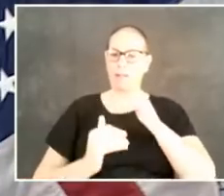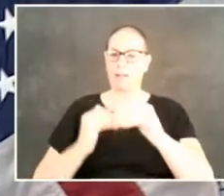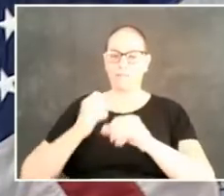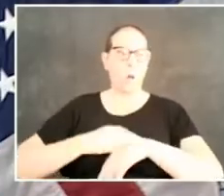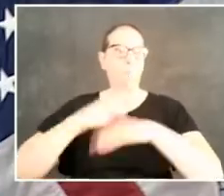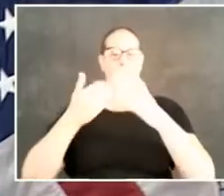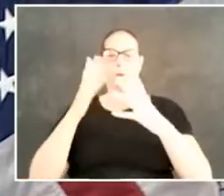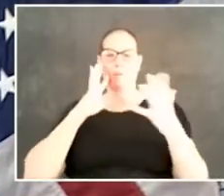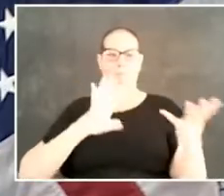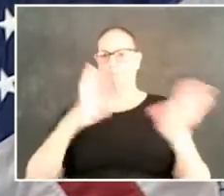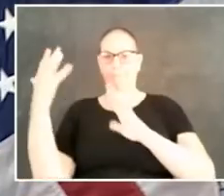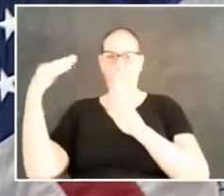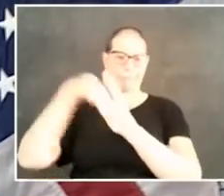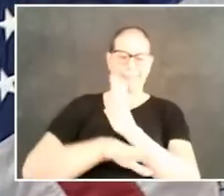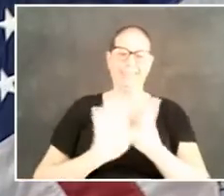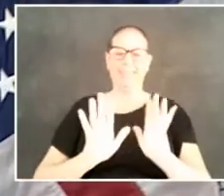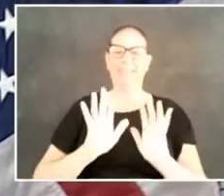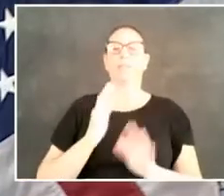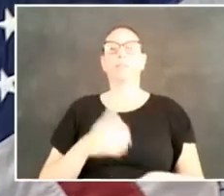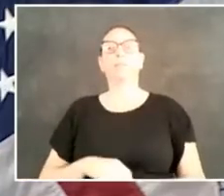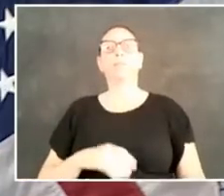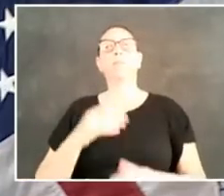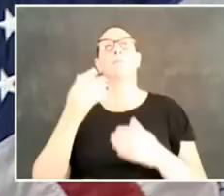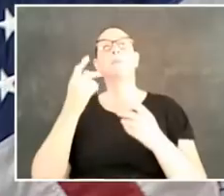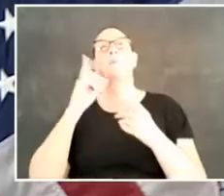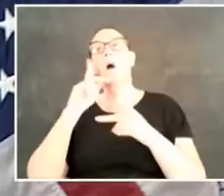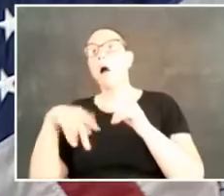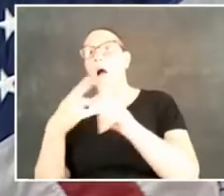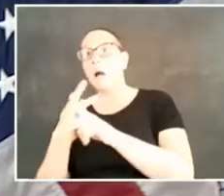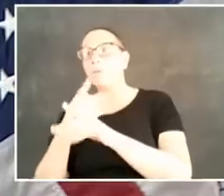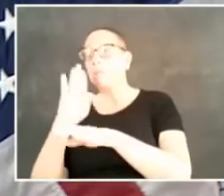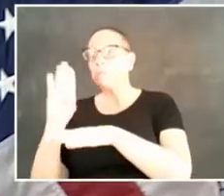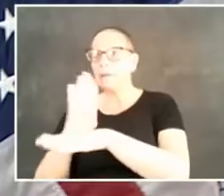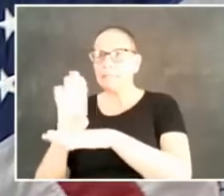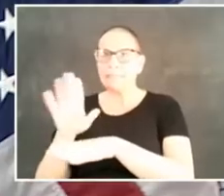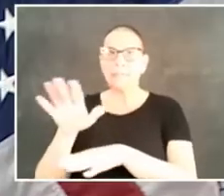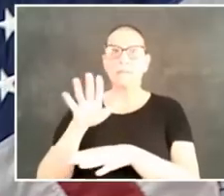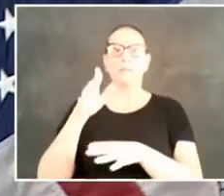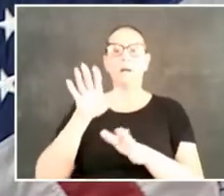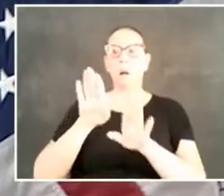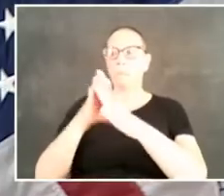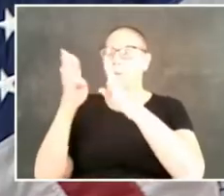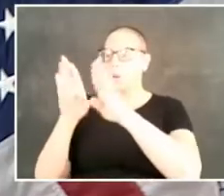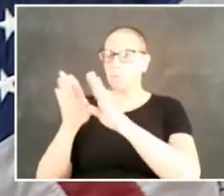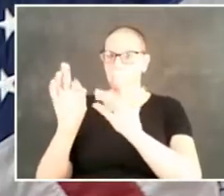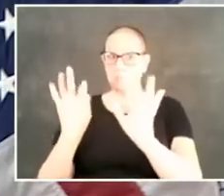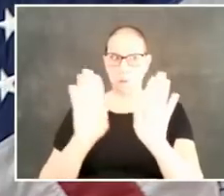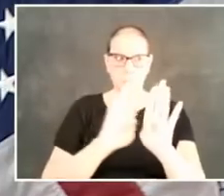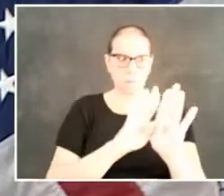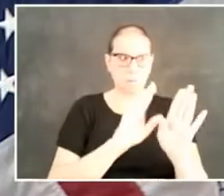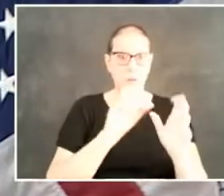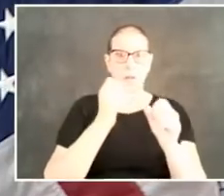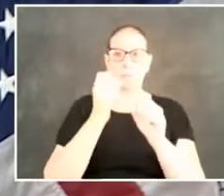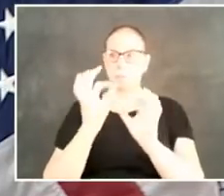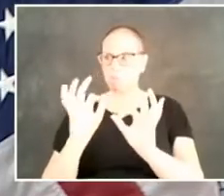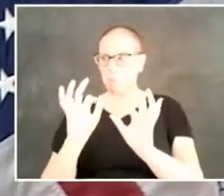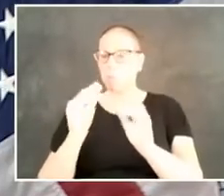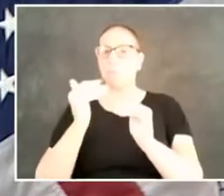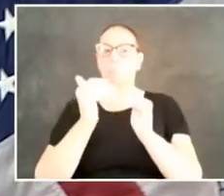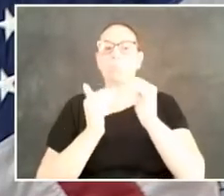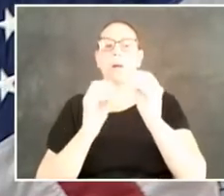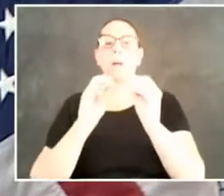be handled later. So I think it's incumbent upon all of us here at the city to get the message out clearly from the beginning.